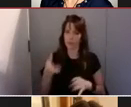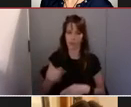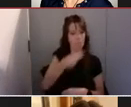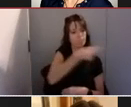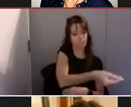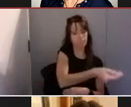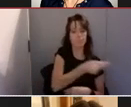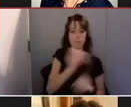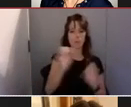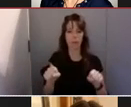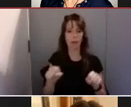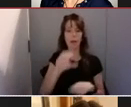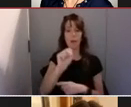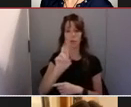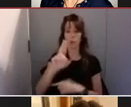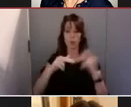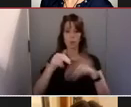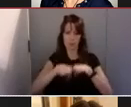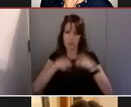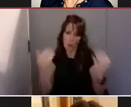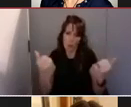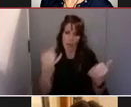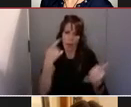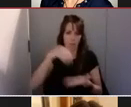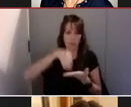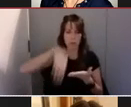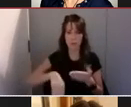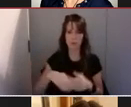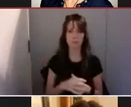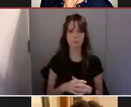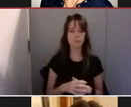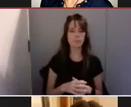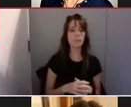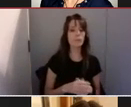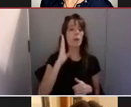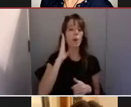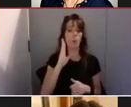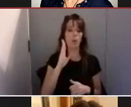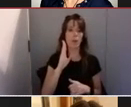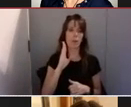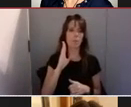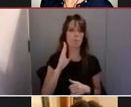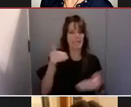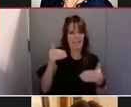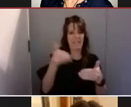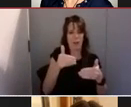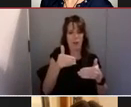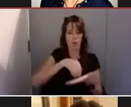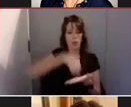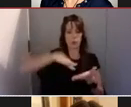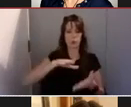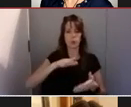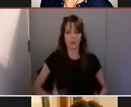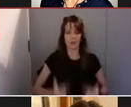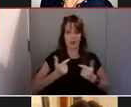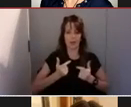to, the student union is open at this time for students. And it will be back towards the student life area if you're familiar